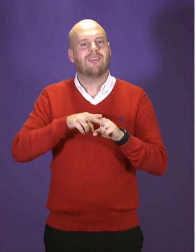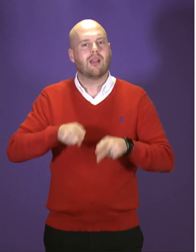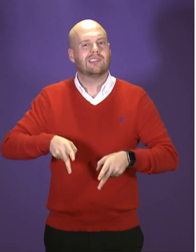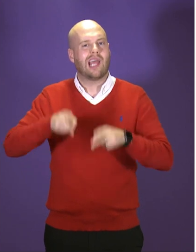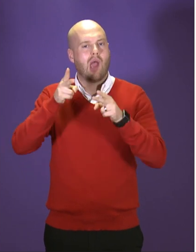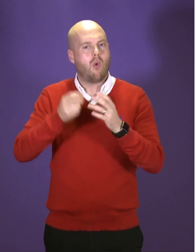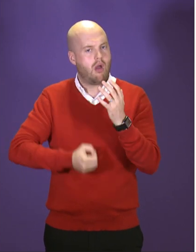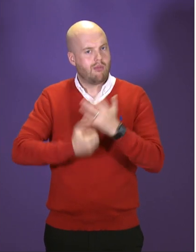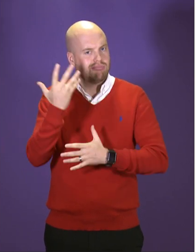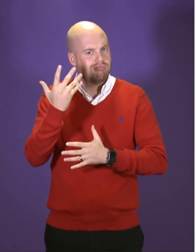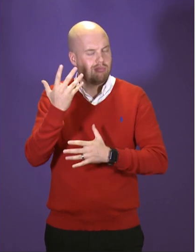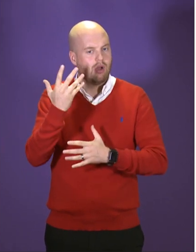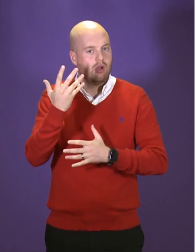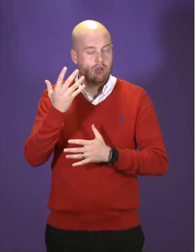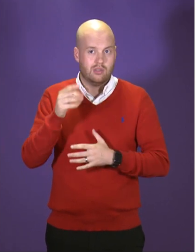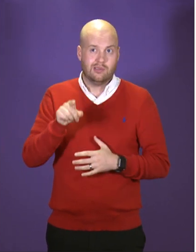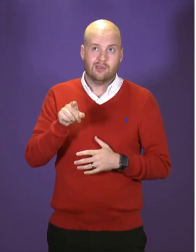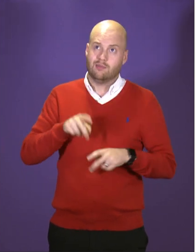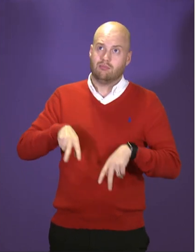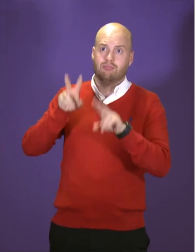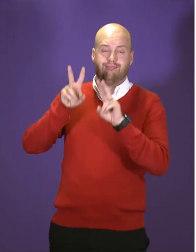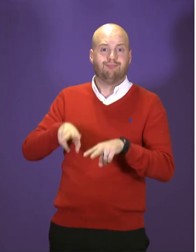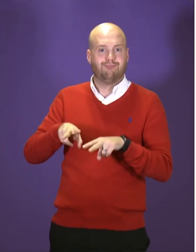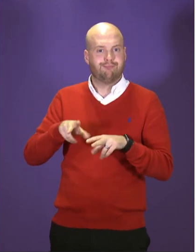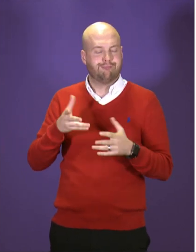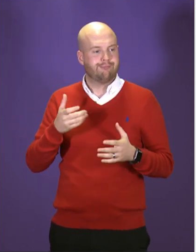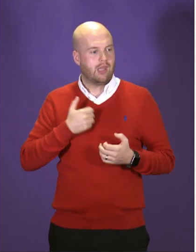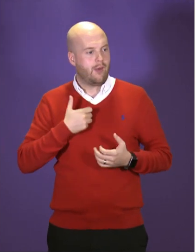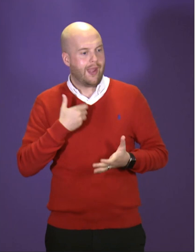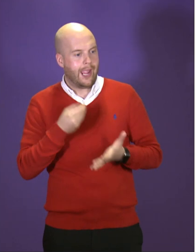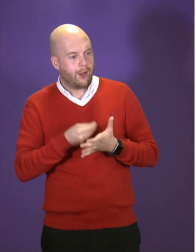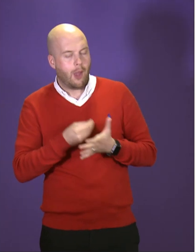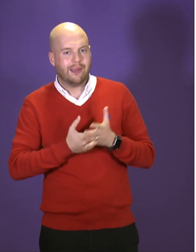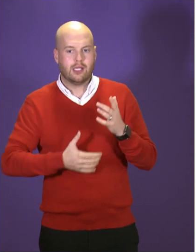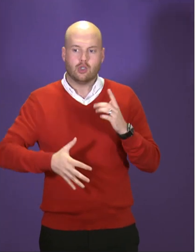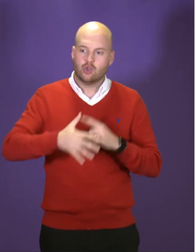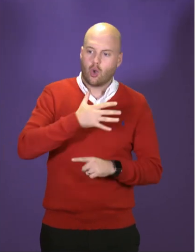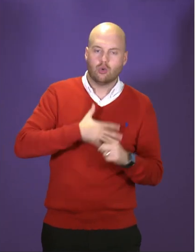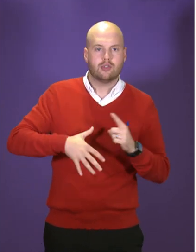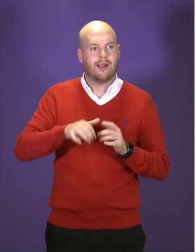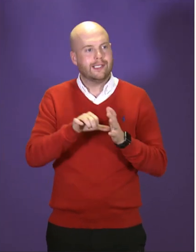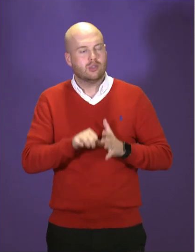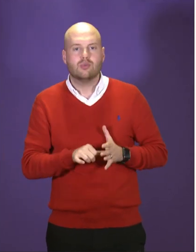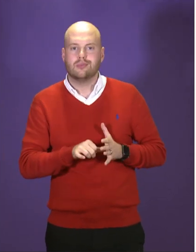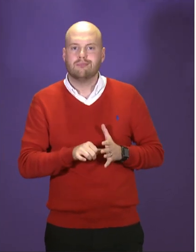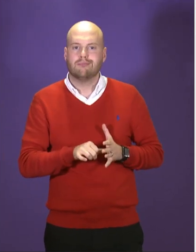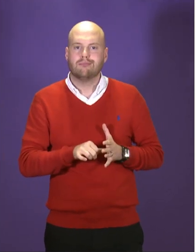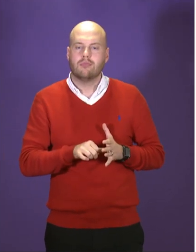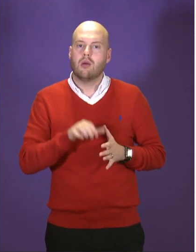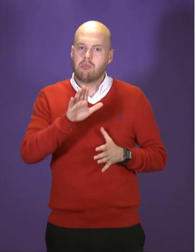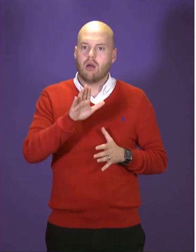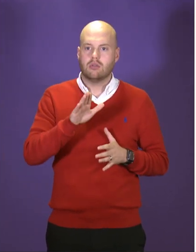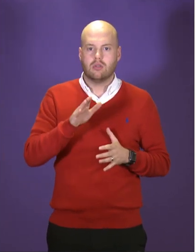the social and economic polarisation we see in our country and our cities, the cultivation of such joy